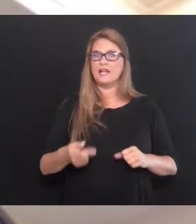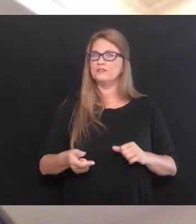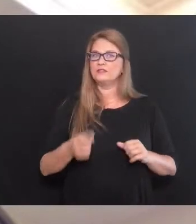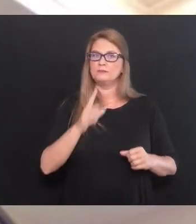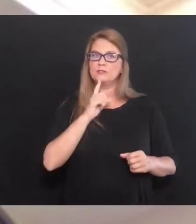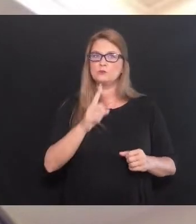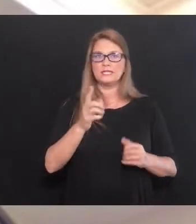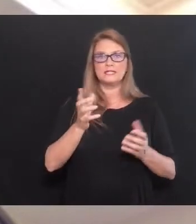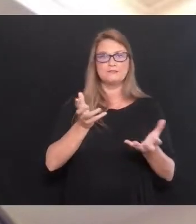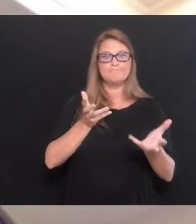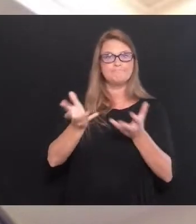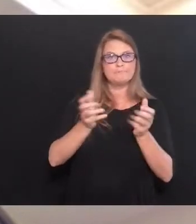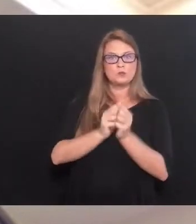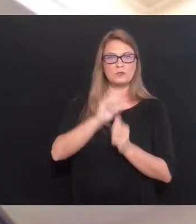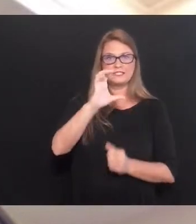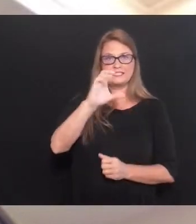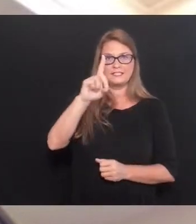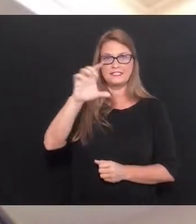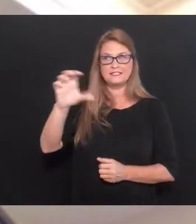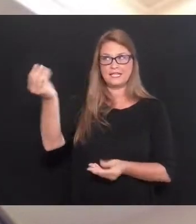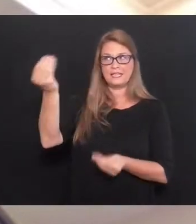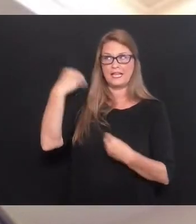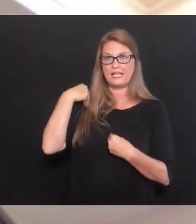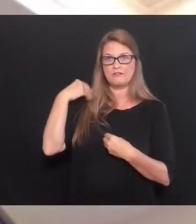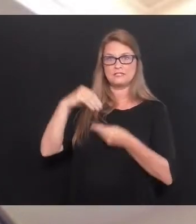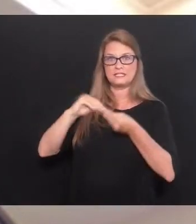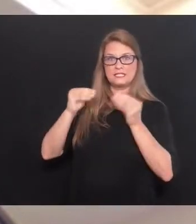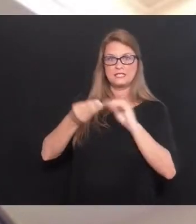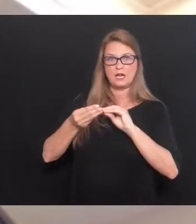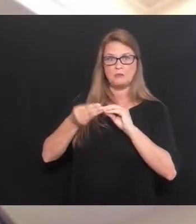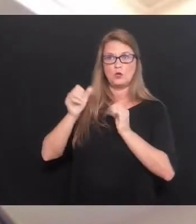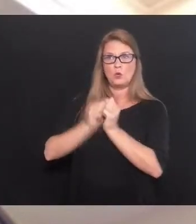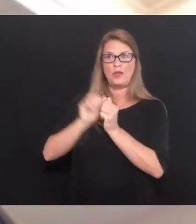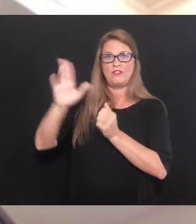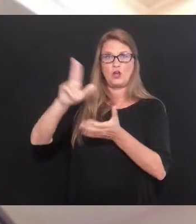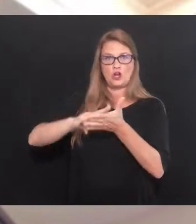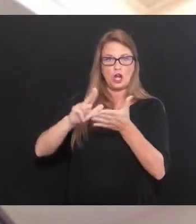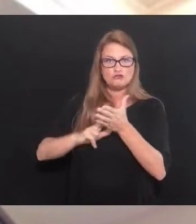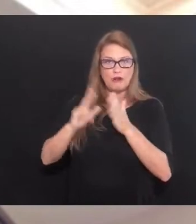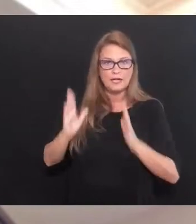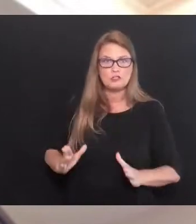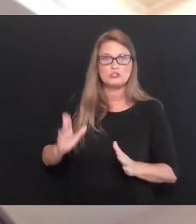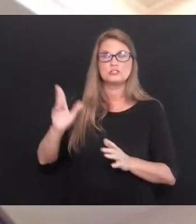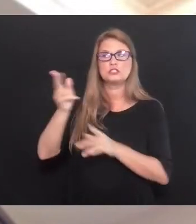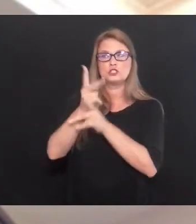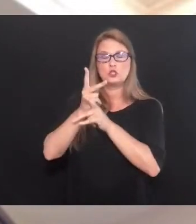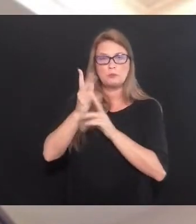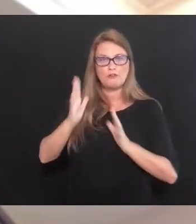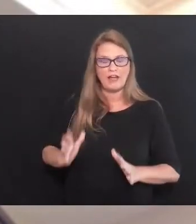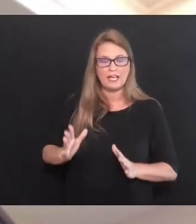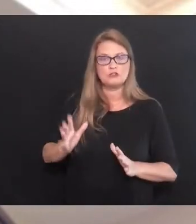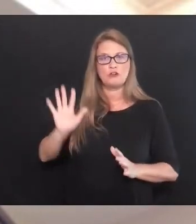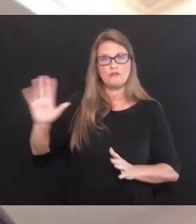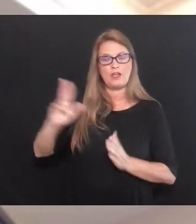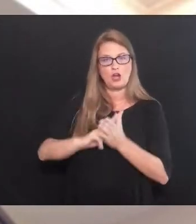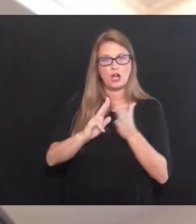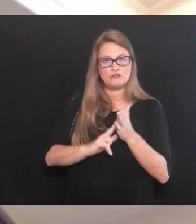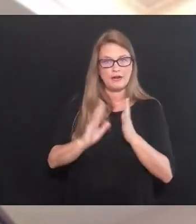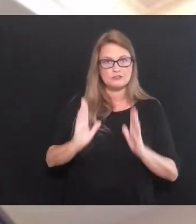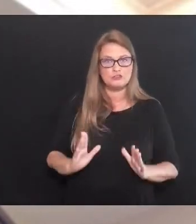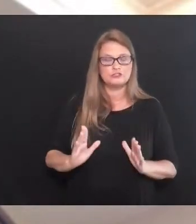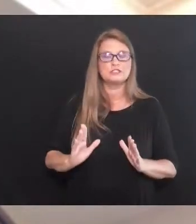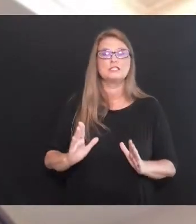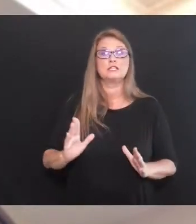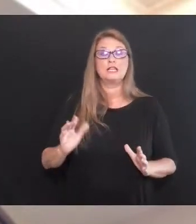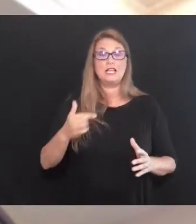at CDC that provide us the numbers, with their contractors, with the supervisor of the contractors.